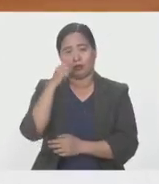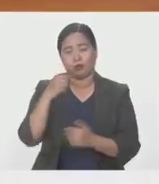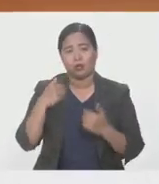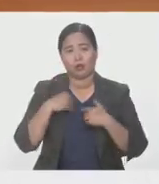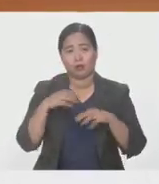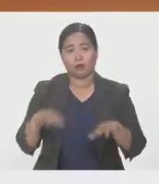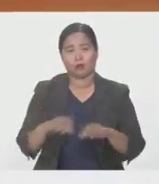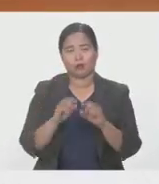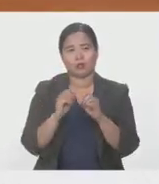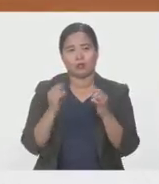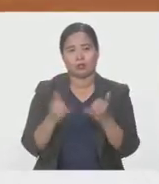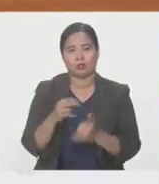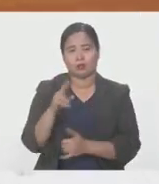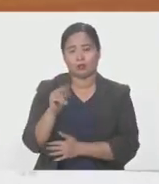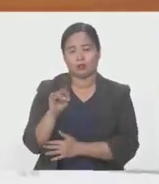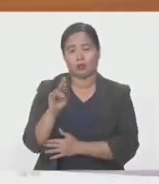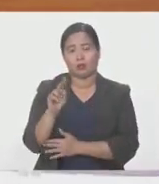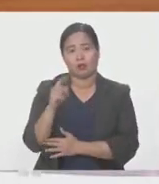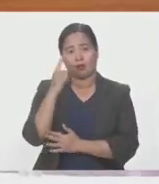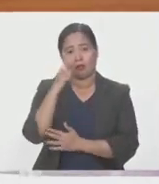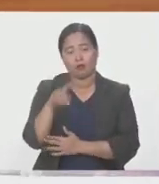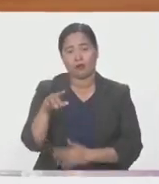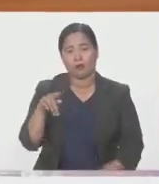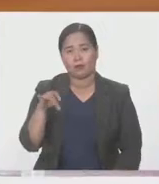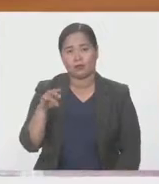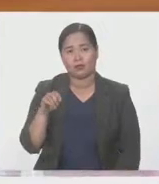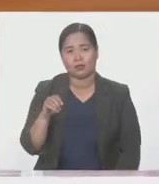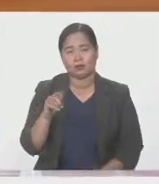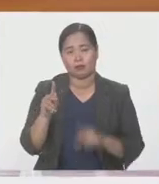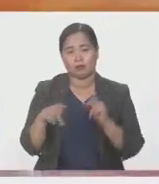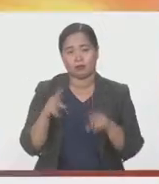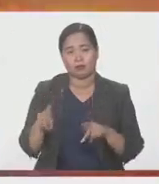Works Agency, or UNRWA, for Palestinian refugees.